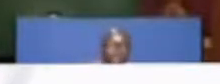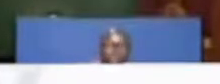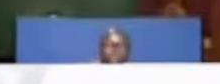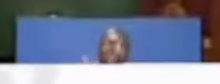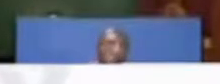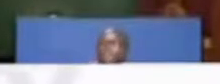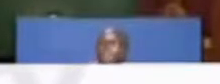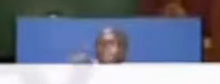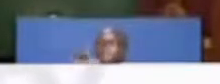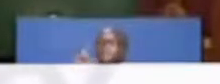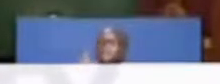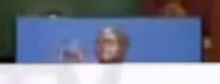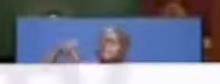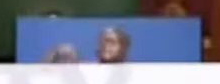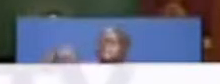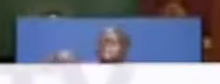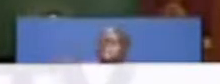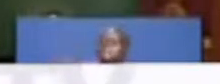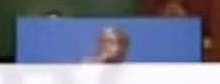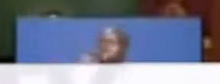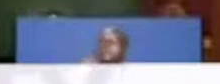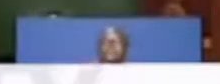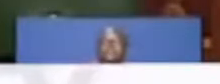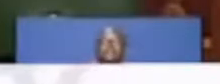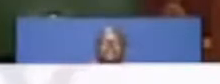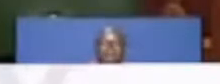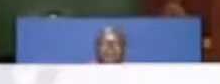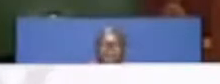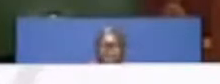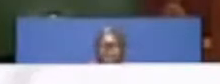GDP of